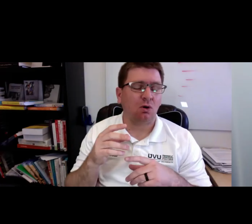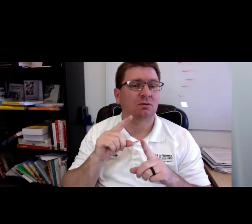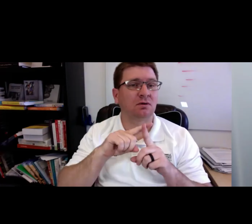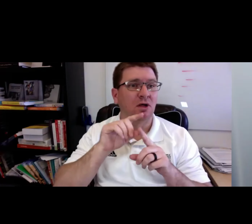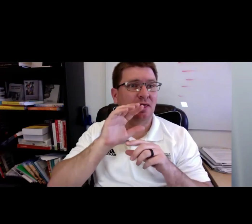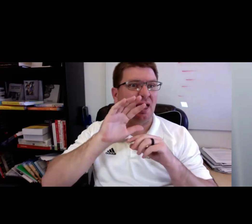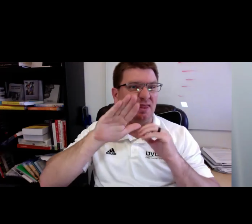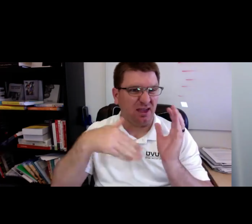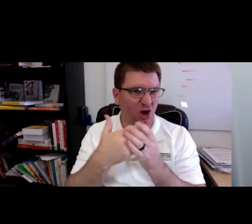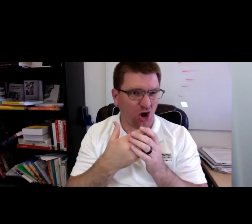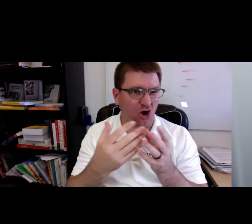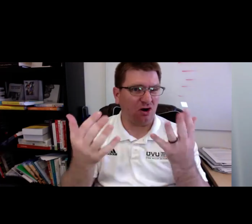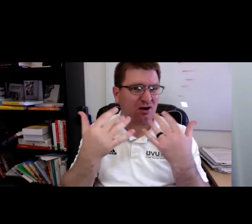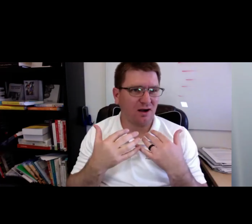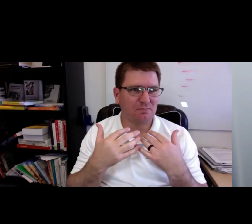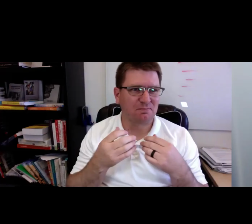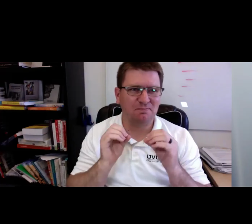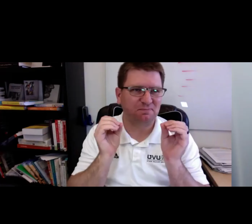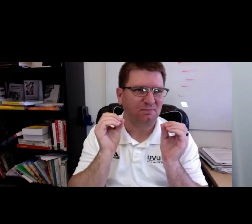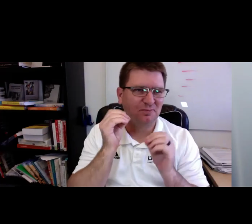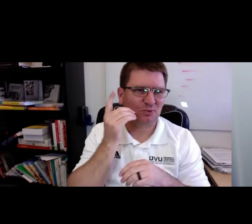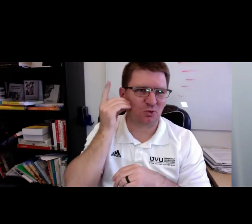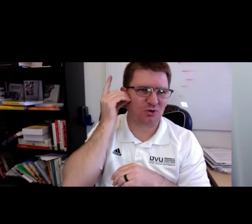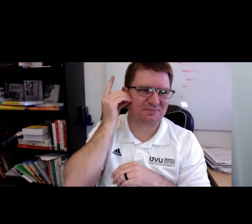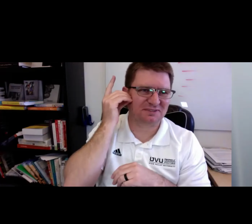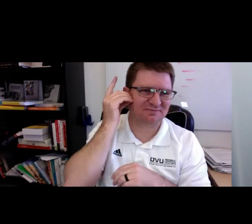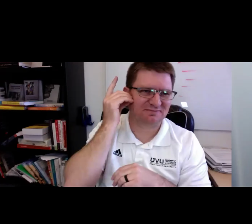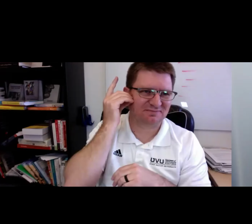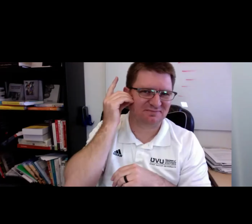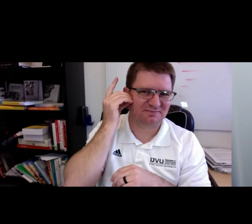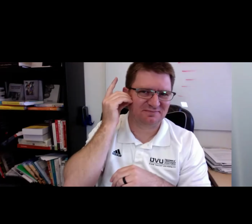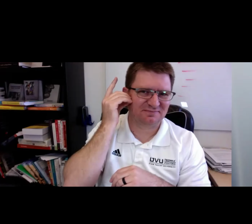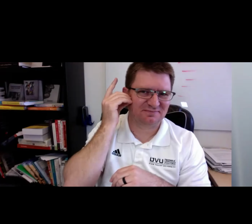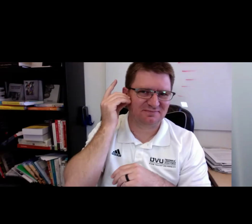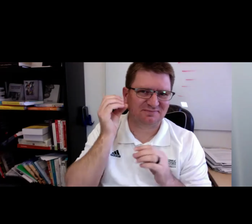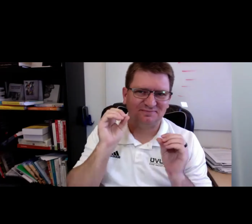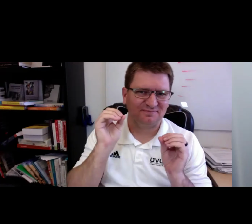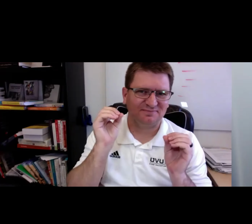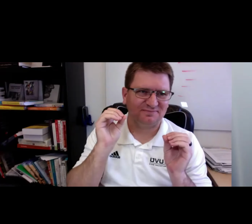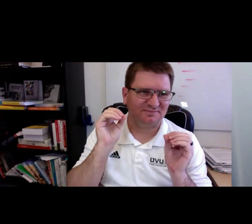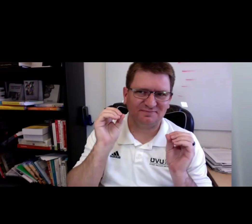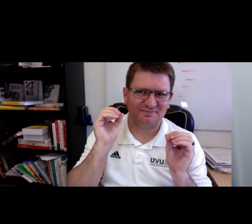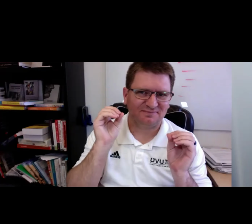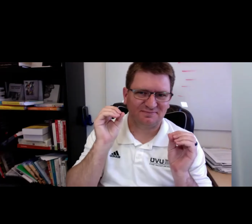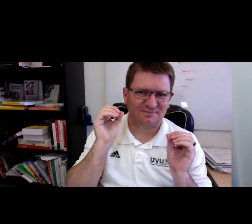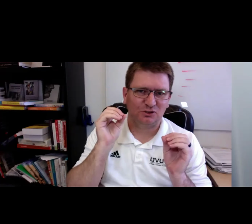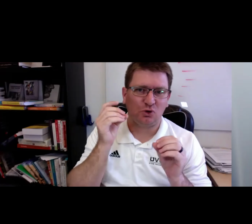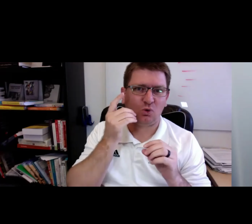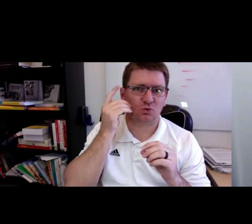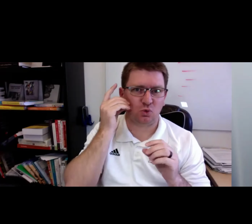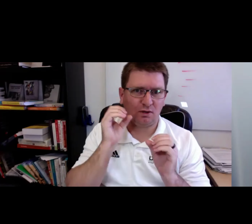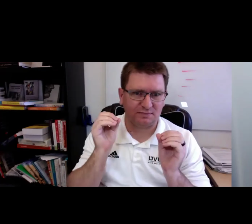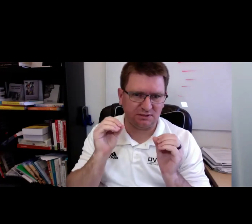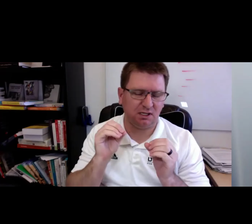from all over the world. So they all come to our campus and there's no